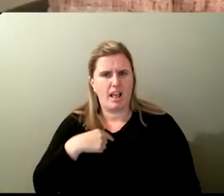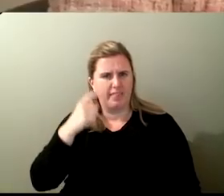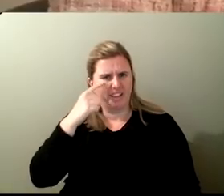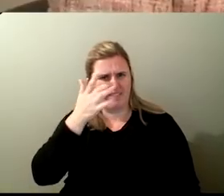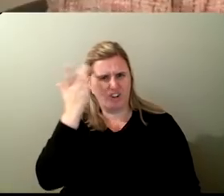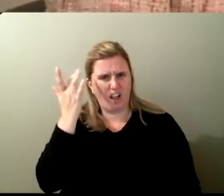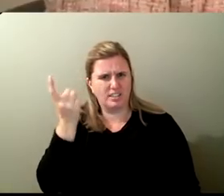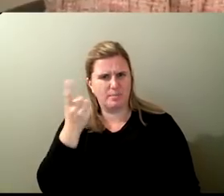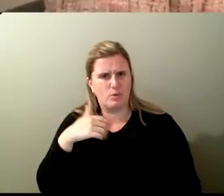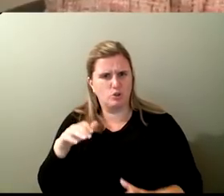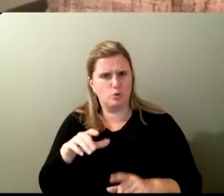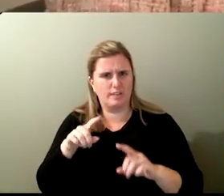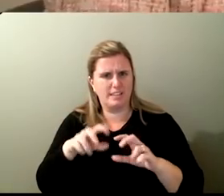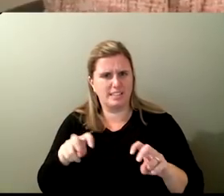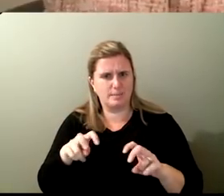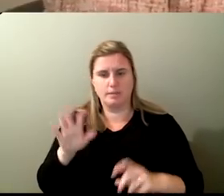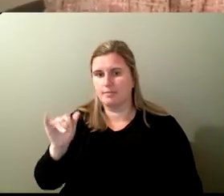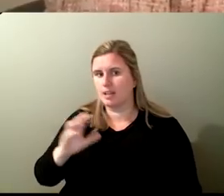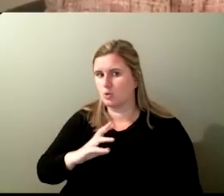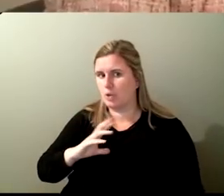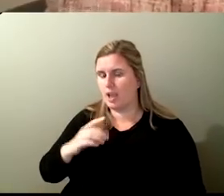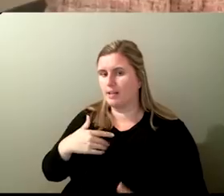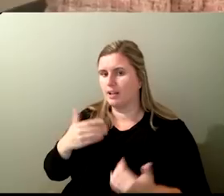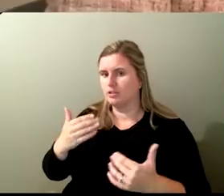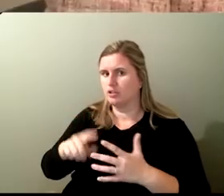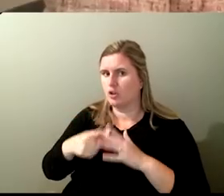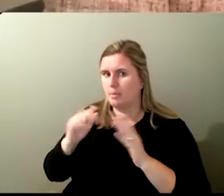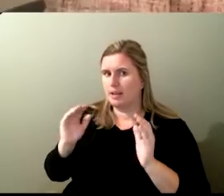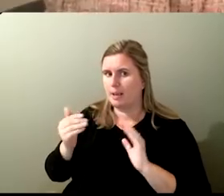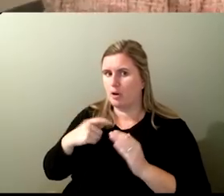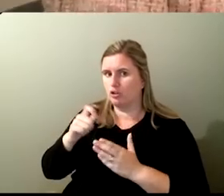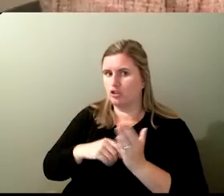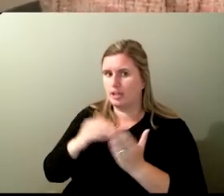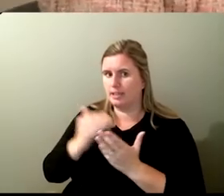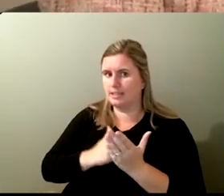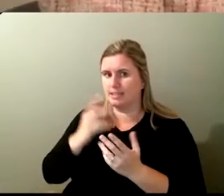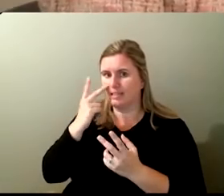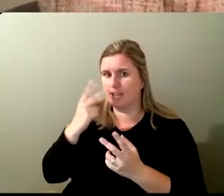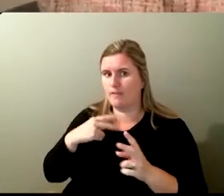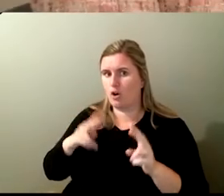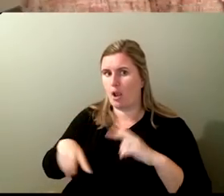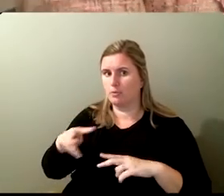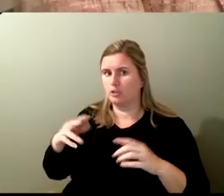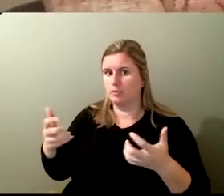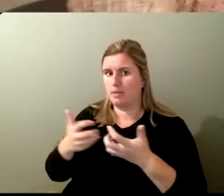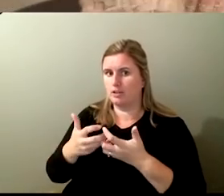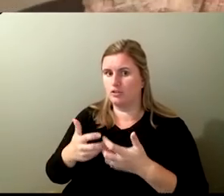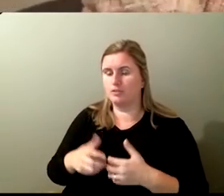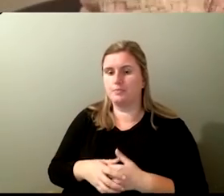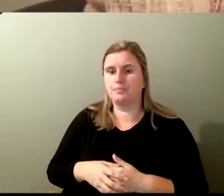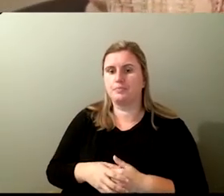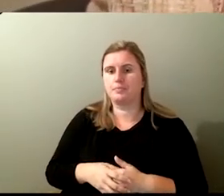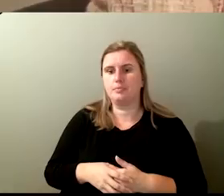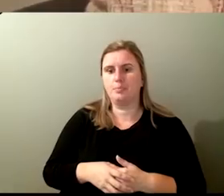when I was doing the assessment. That's okay. Let's start by comparing our checklists and see if our observations match. The supervisee